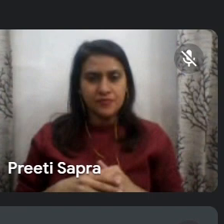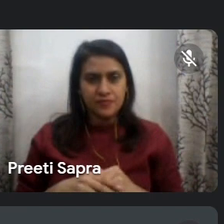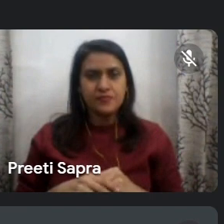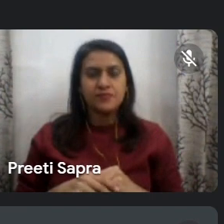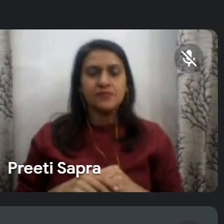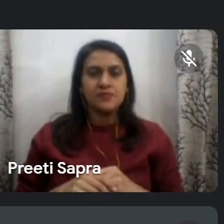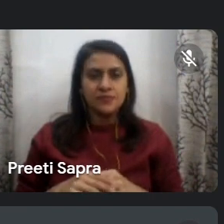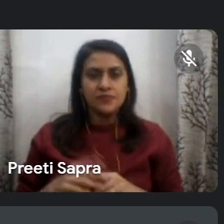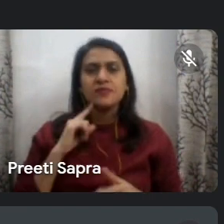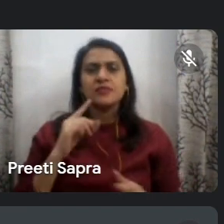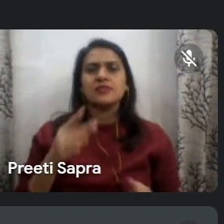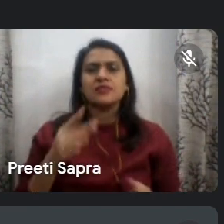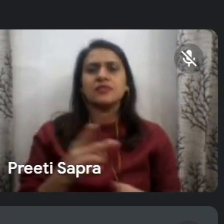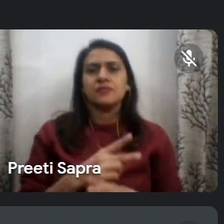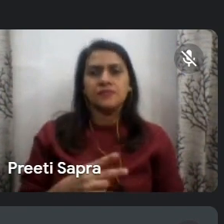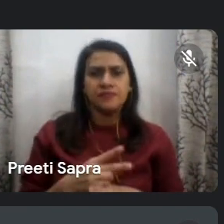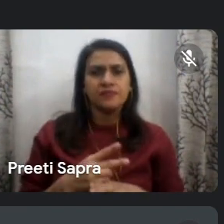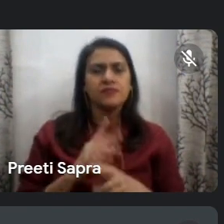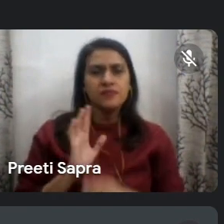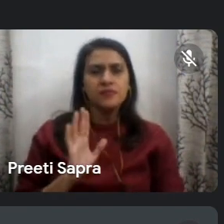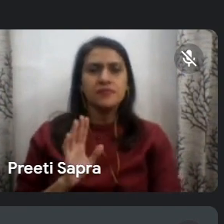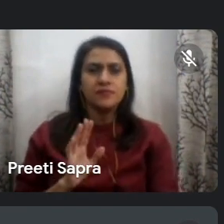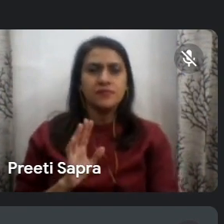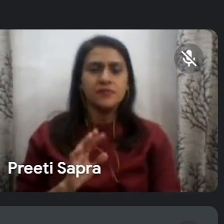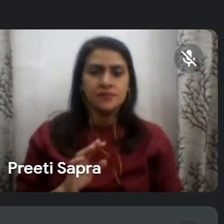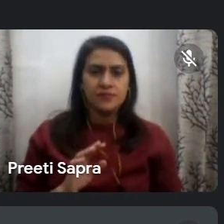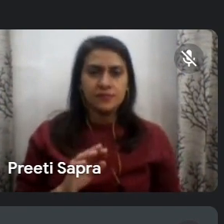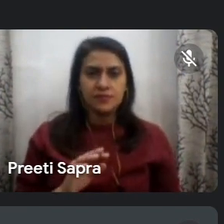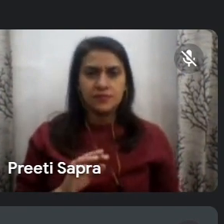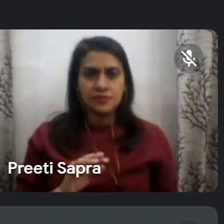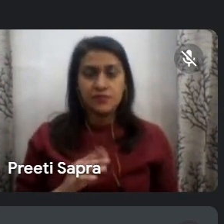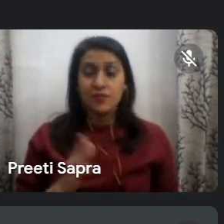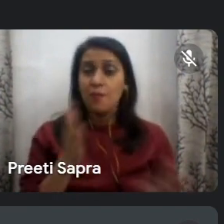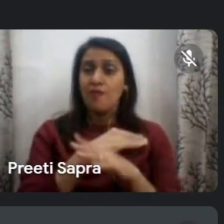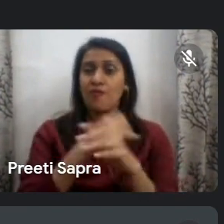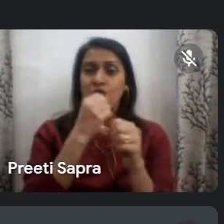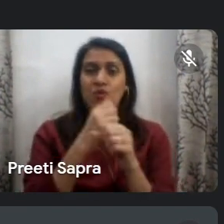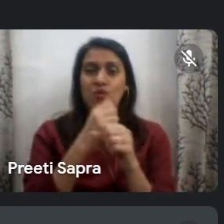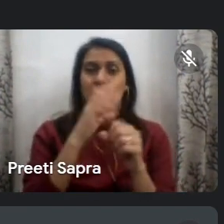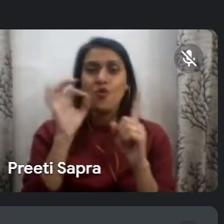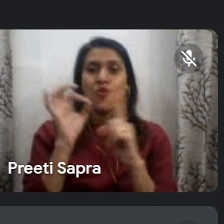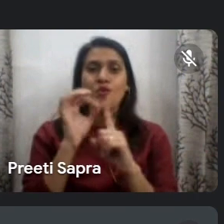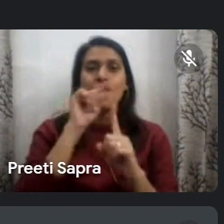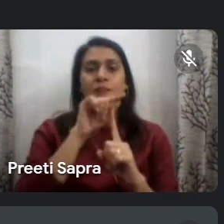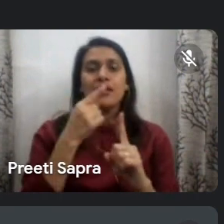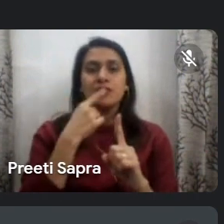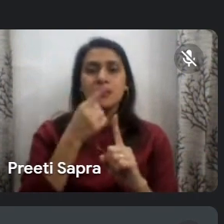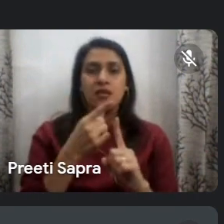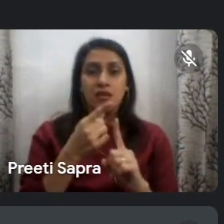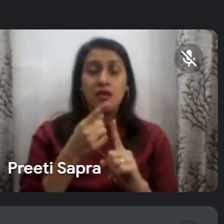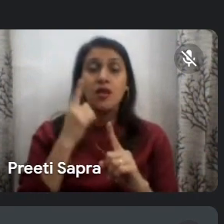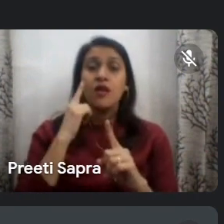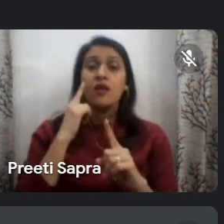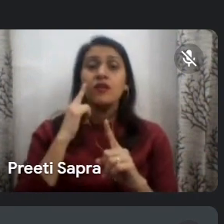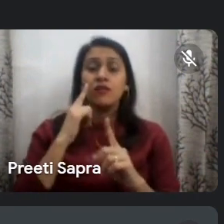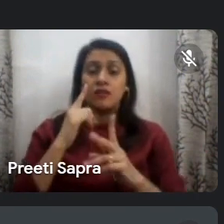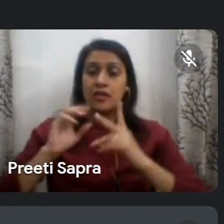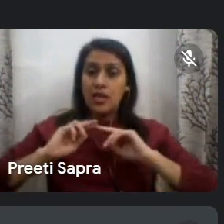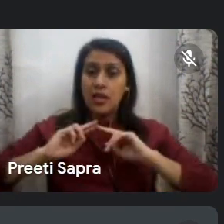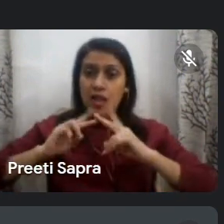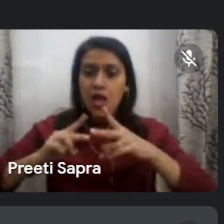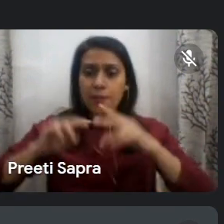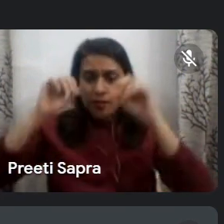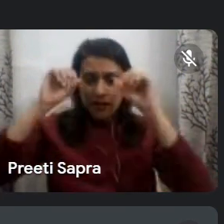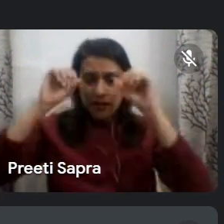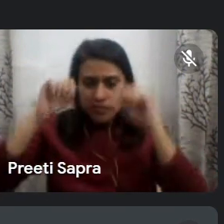of, because once, like as Gopi was saying, that acknowledging is really important. With